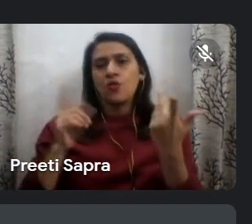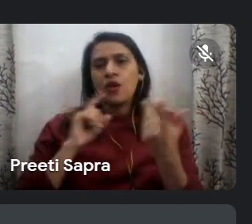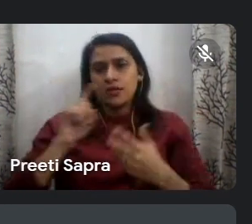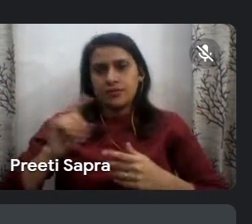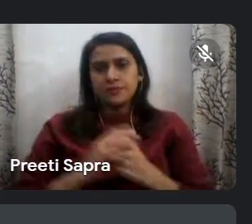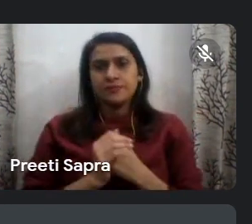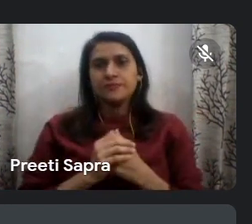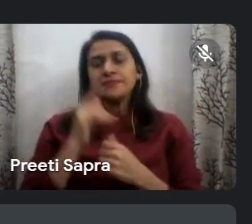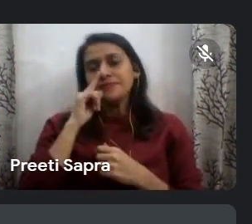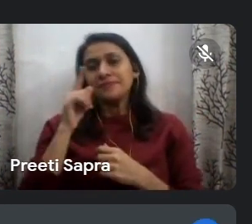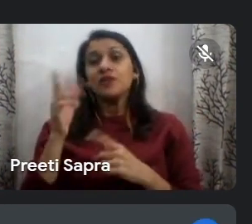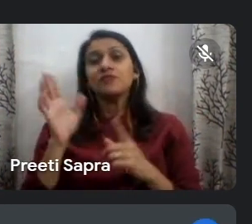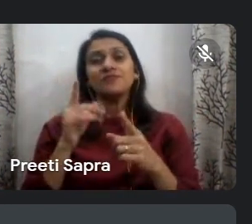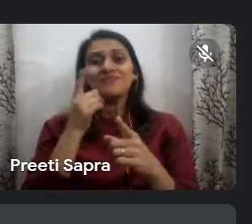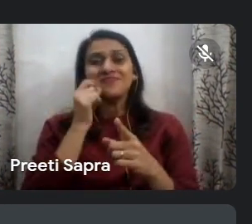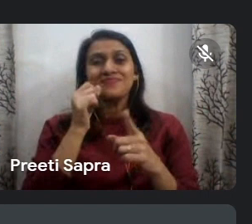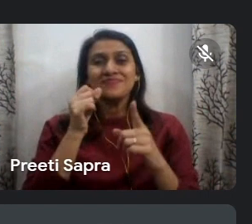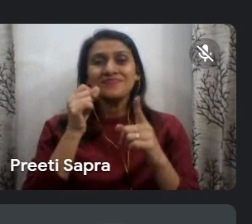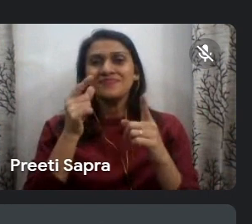Yes, please, Priyank. Yeah, go ahead.